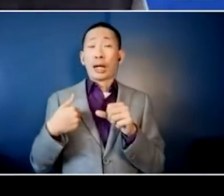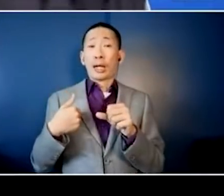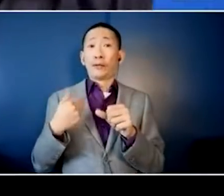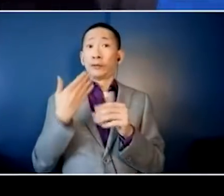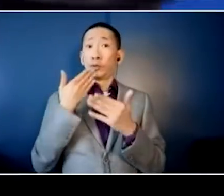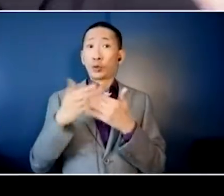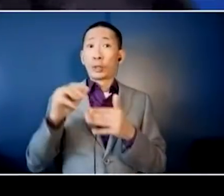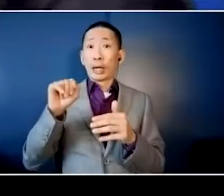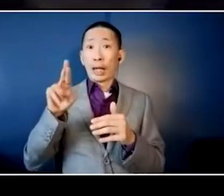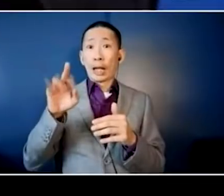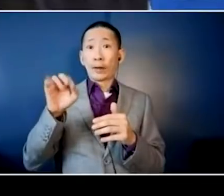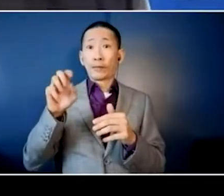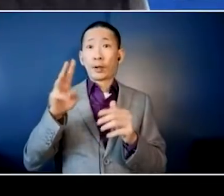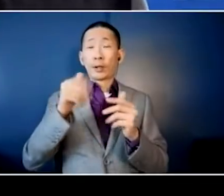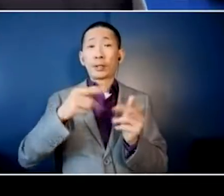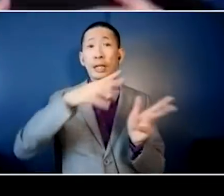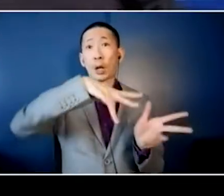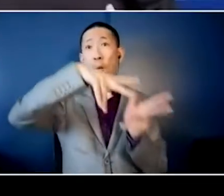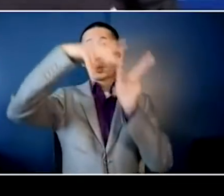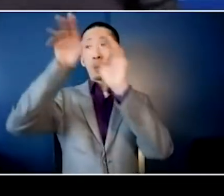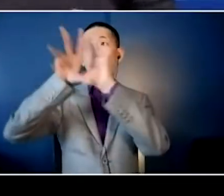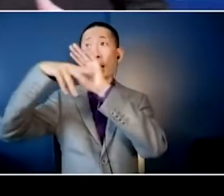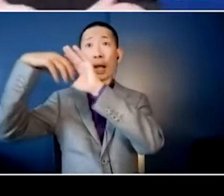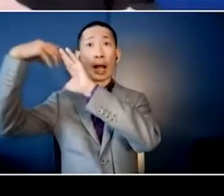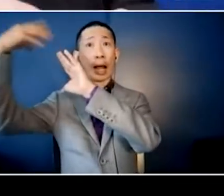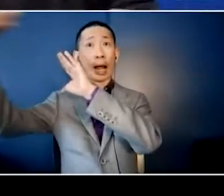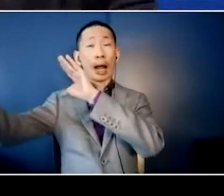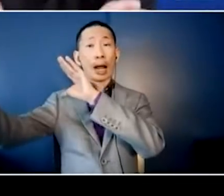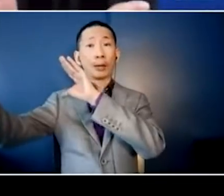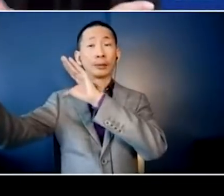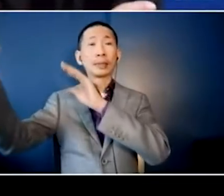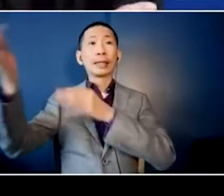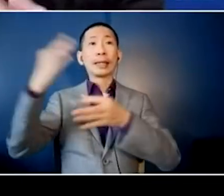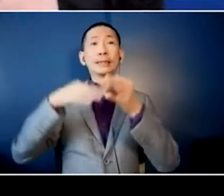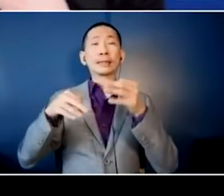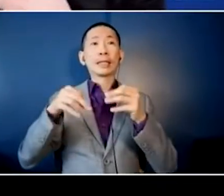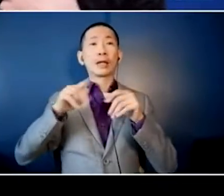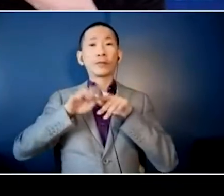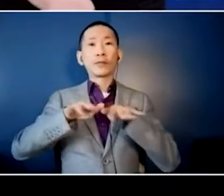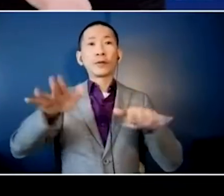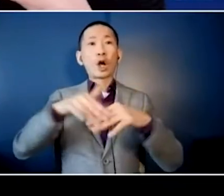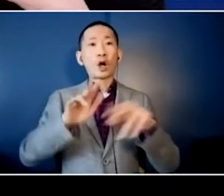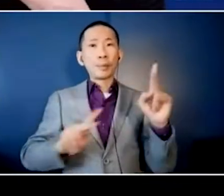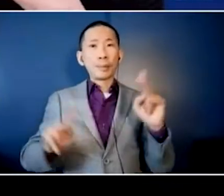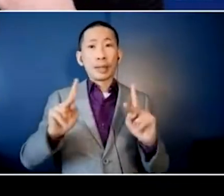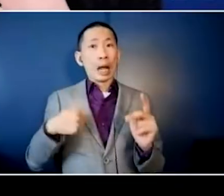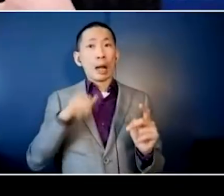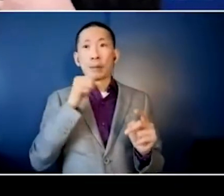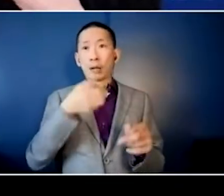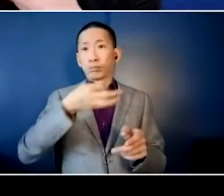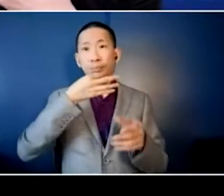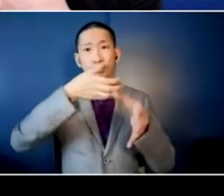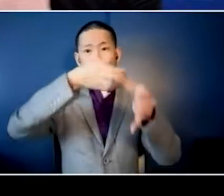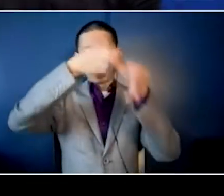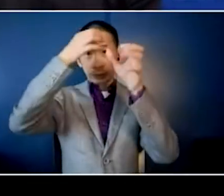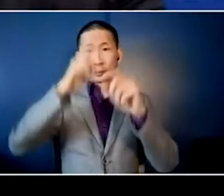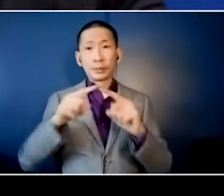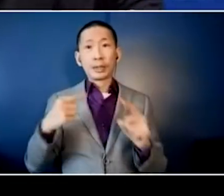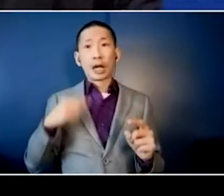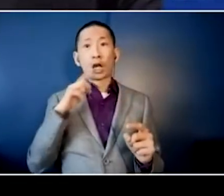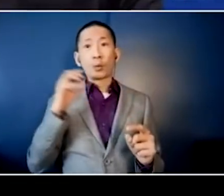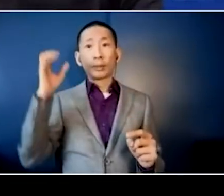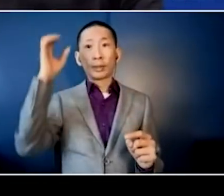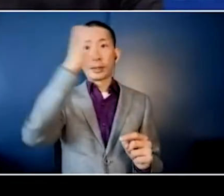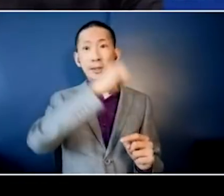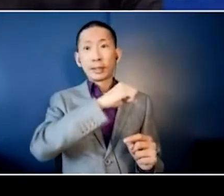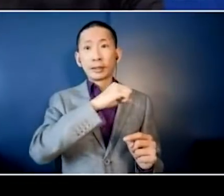blows up and out as opposed to on top of the people. I mean, I'm not an expert in that, Maurine, but I would think